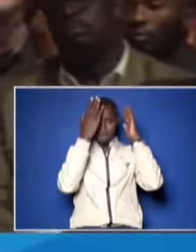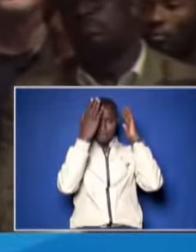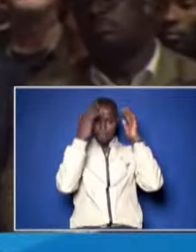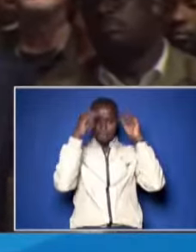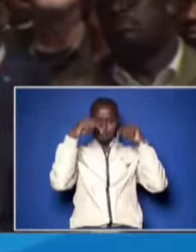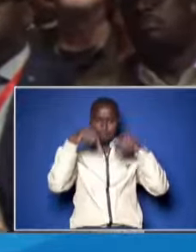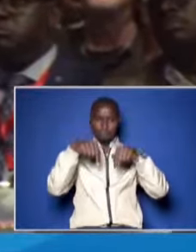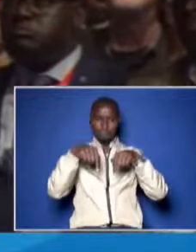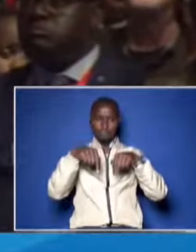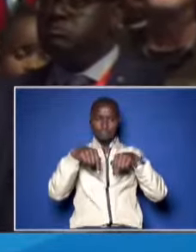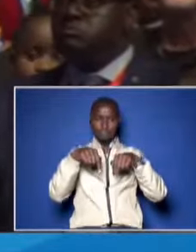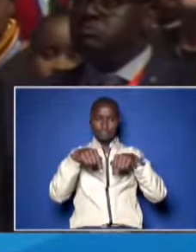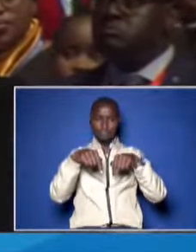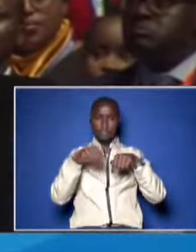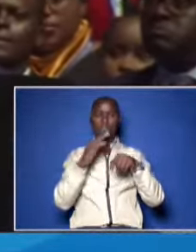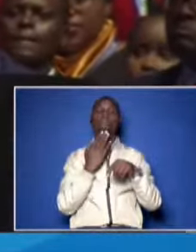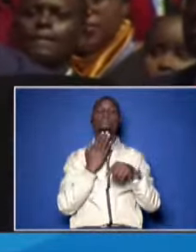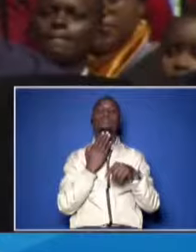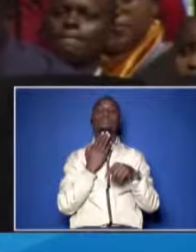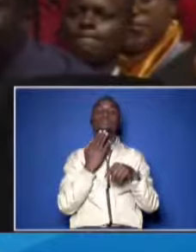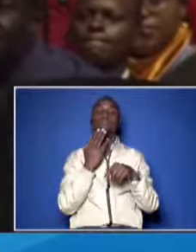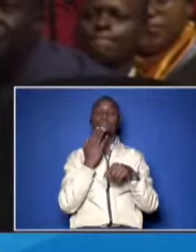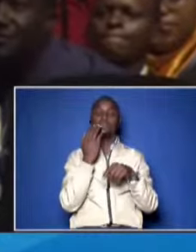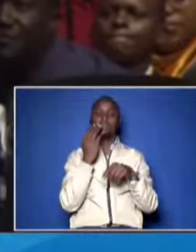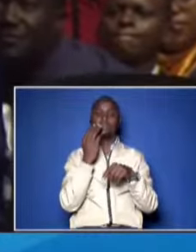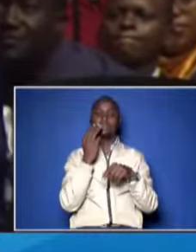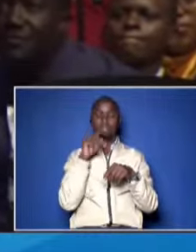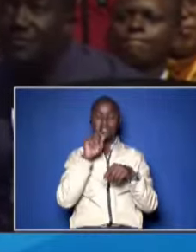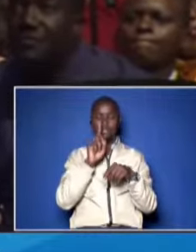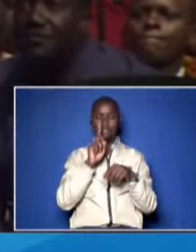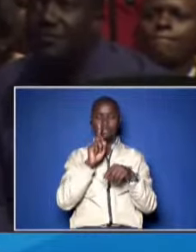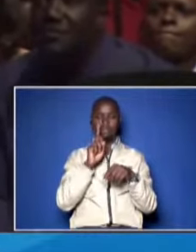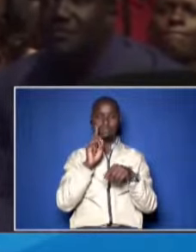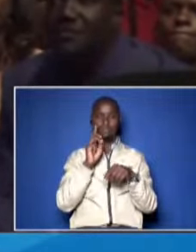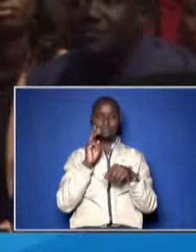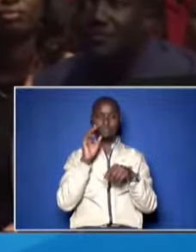today I was challenged by melan